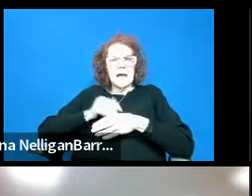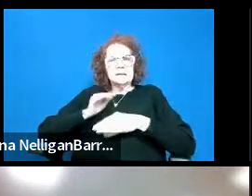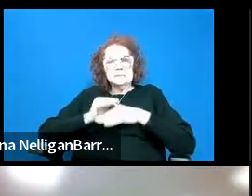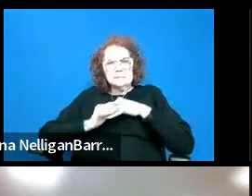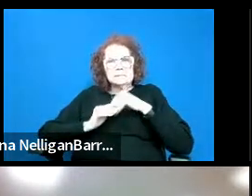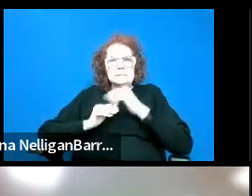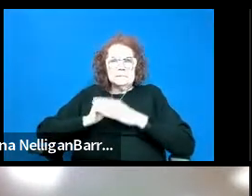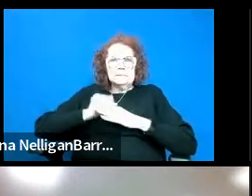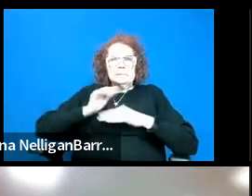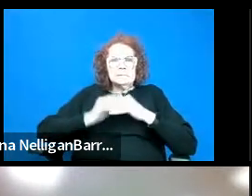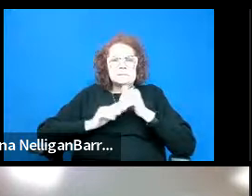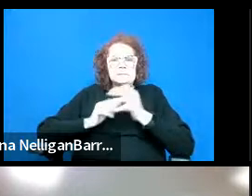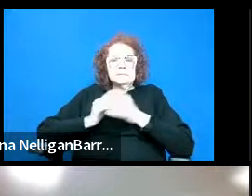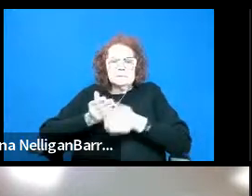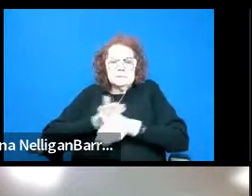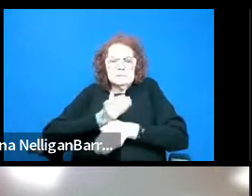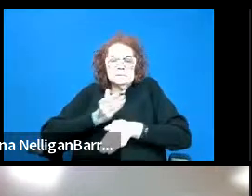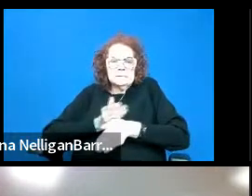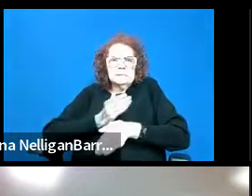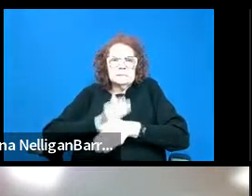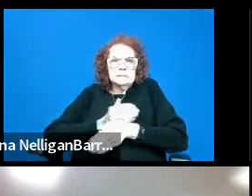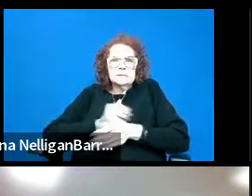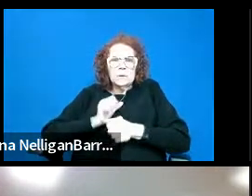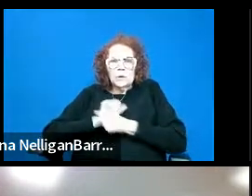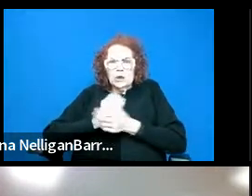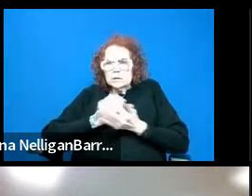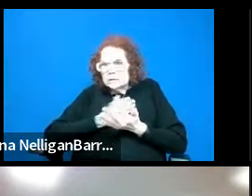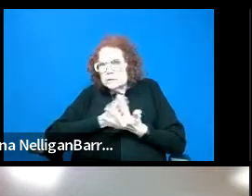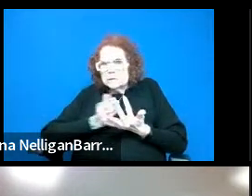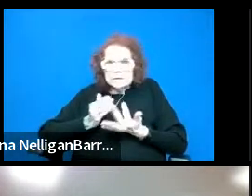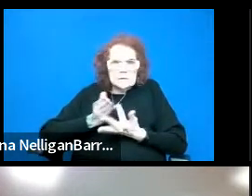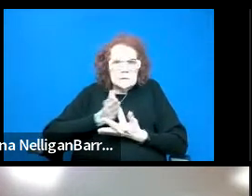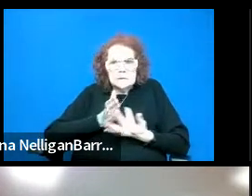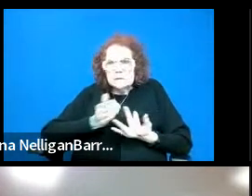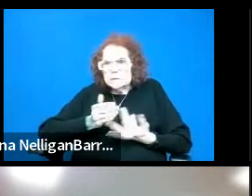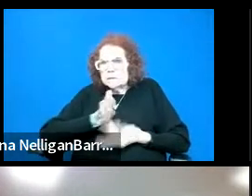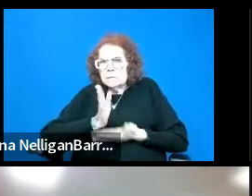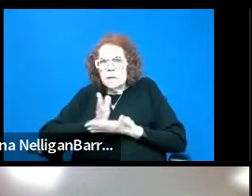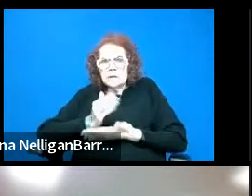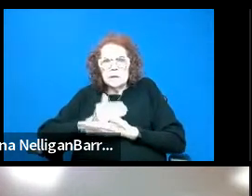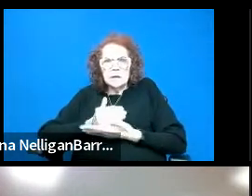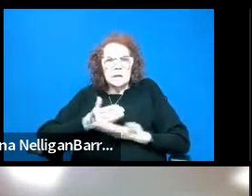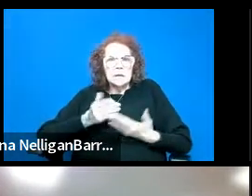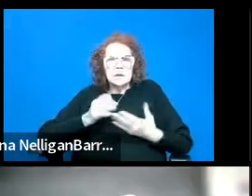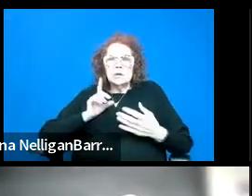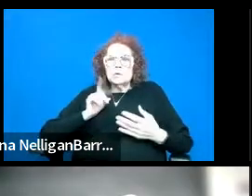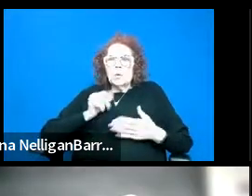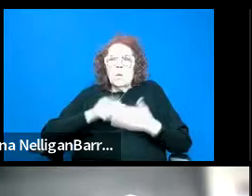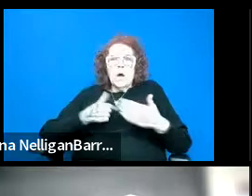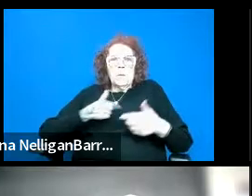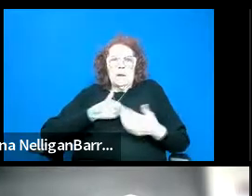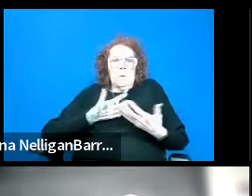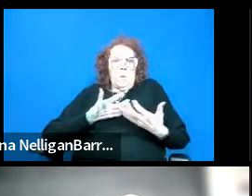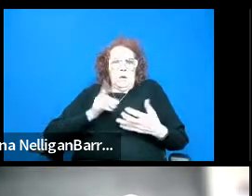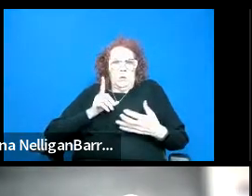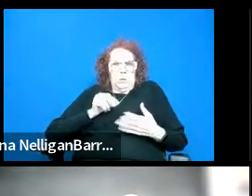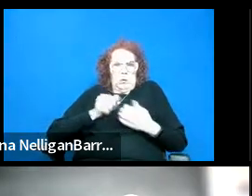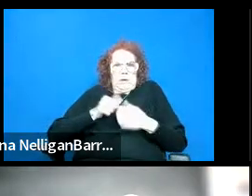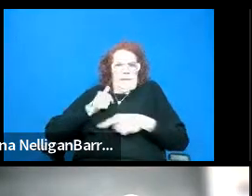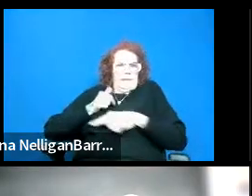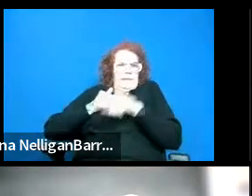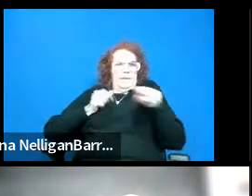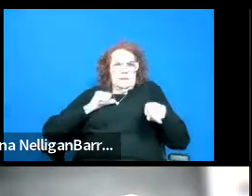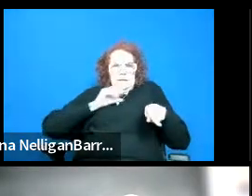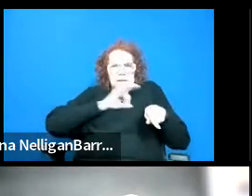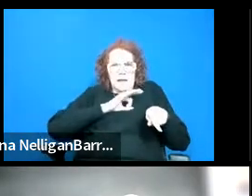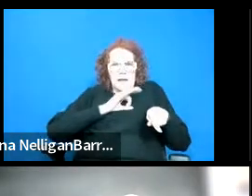work through budget process to be able to do what we want to do with adding staff. I know just this past fiscal,